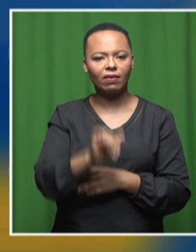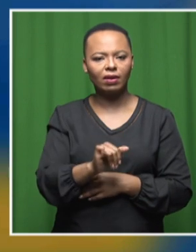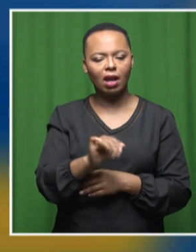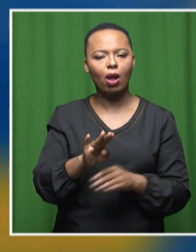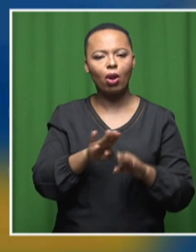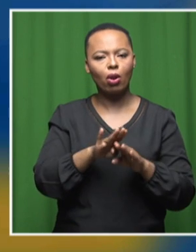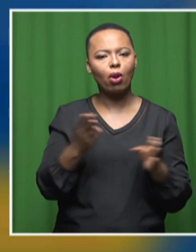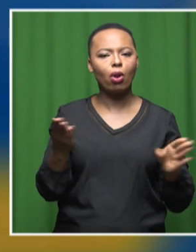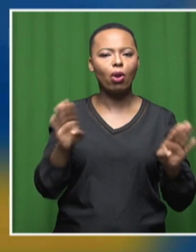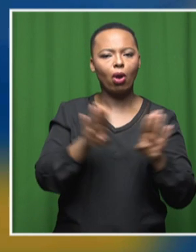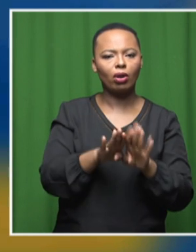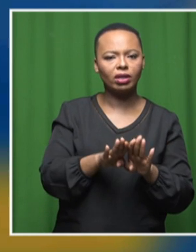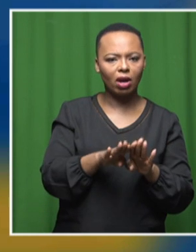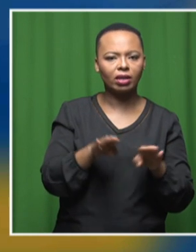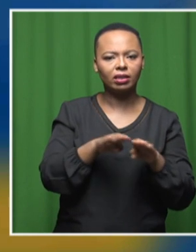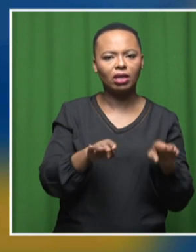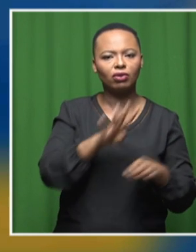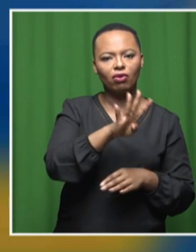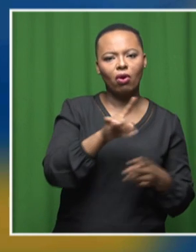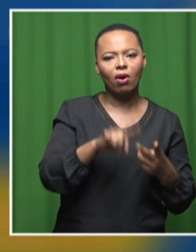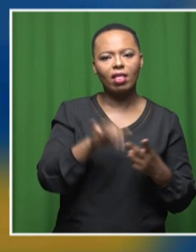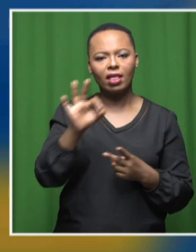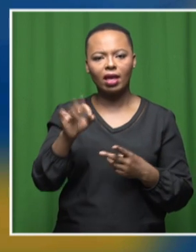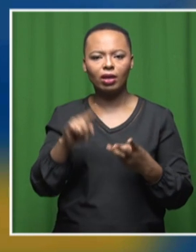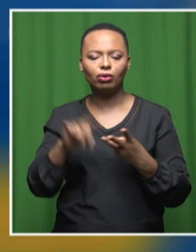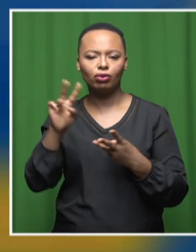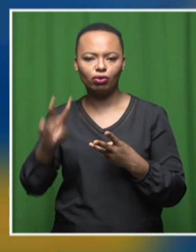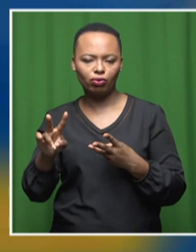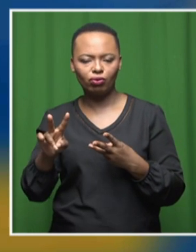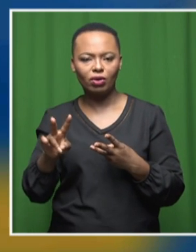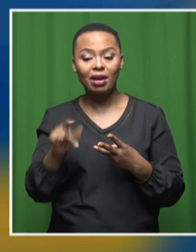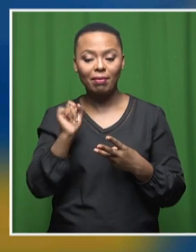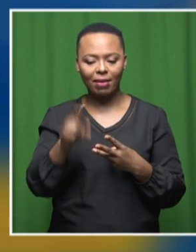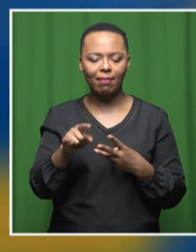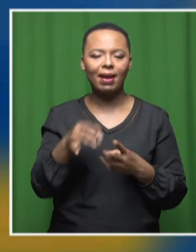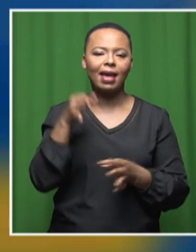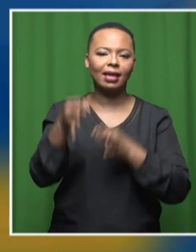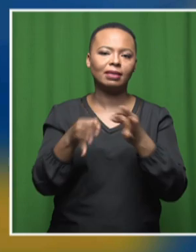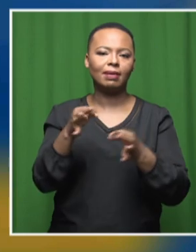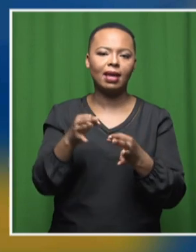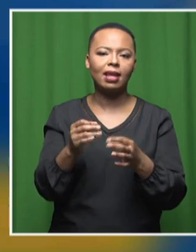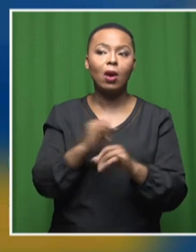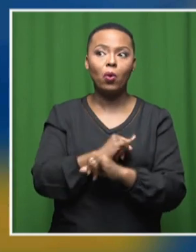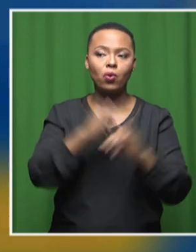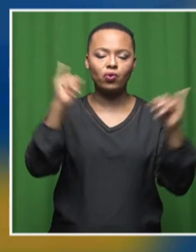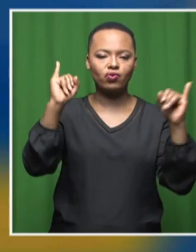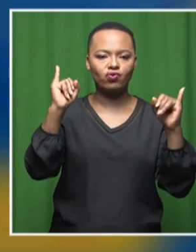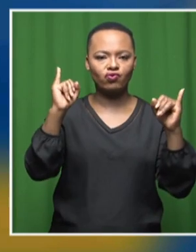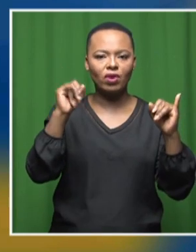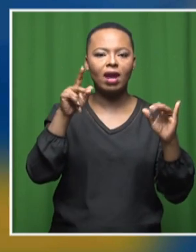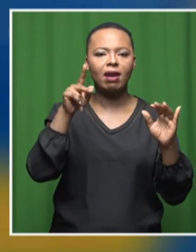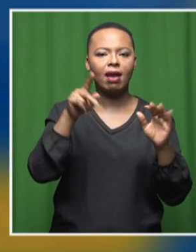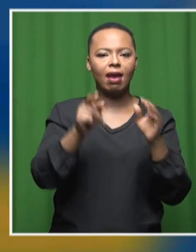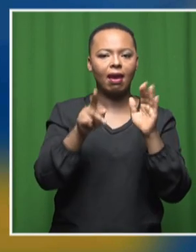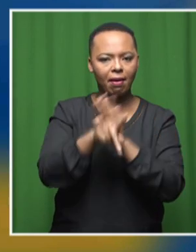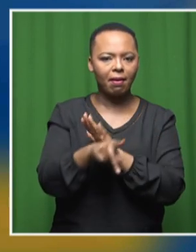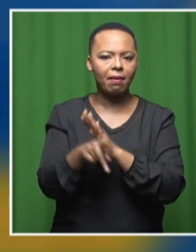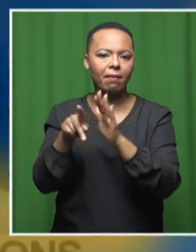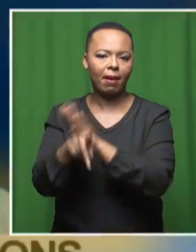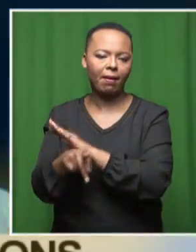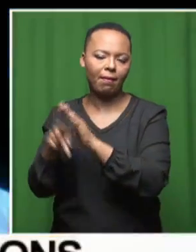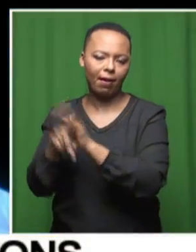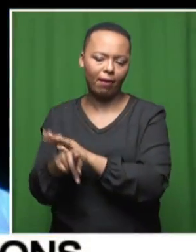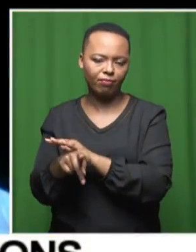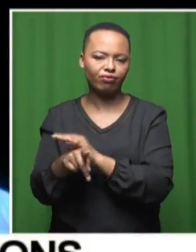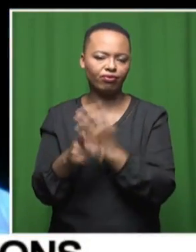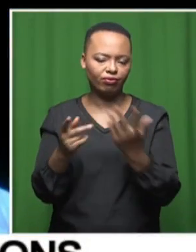2, and goes on to say that this in part explains why the latest figures show such high rates of escalation.